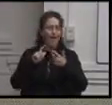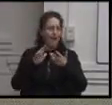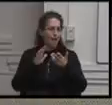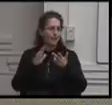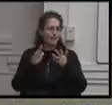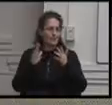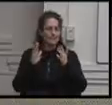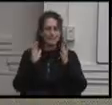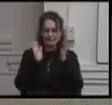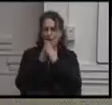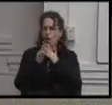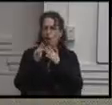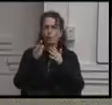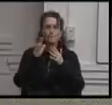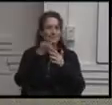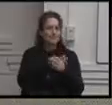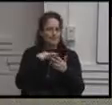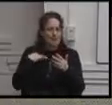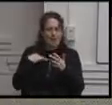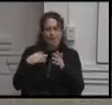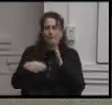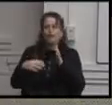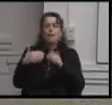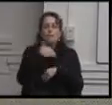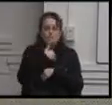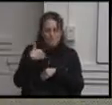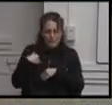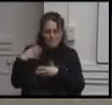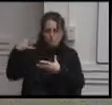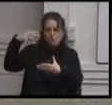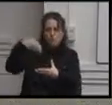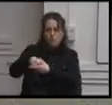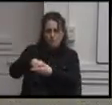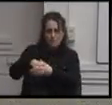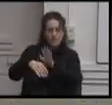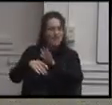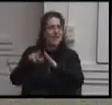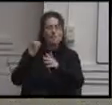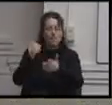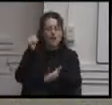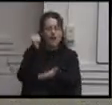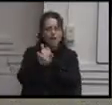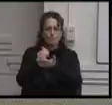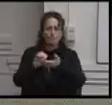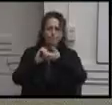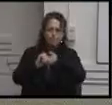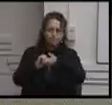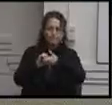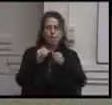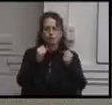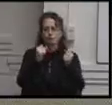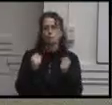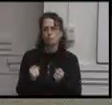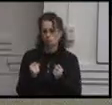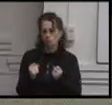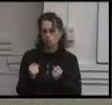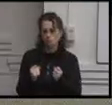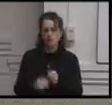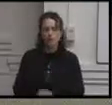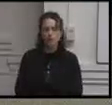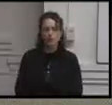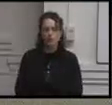make sure that we've got a functioning partnership between the town government and the designated downtown